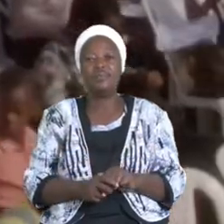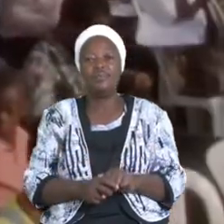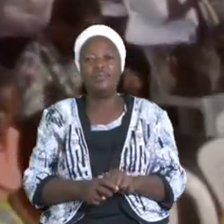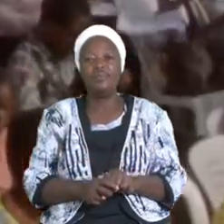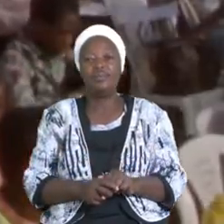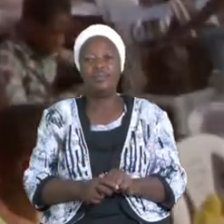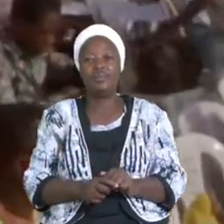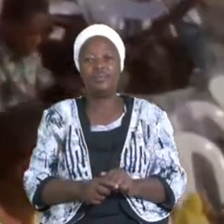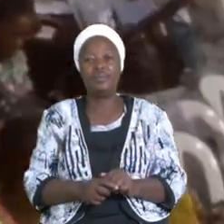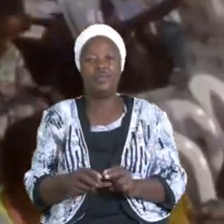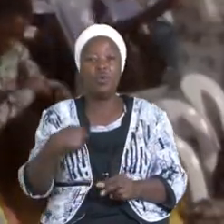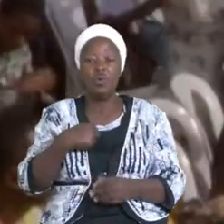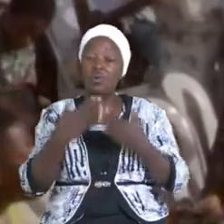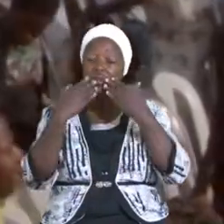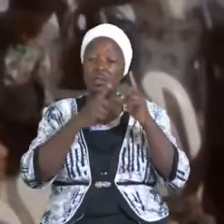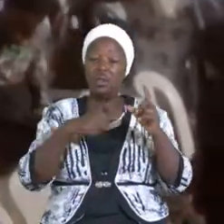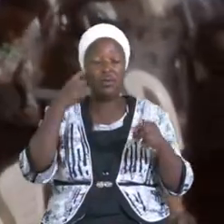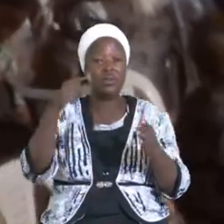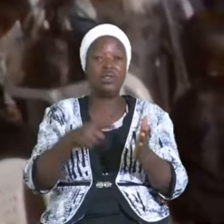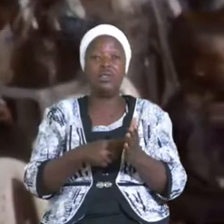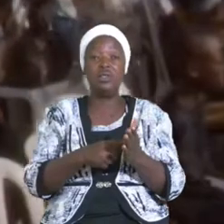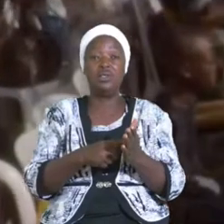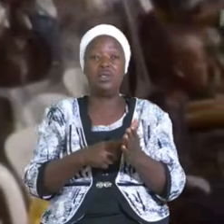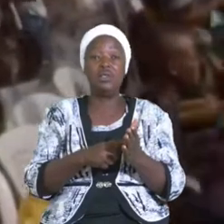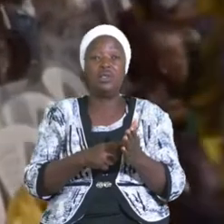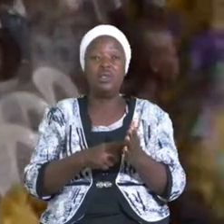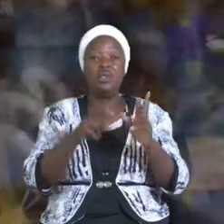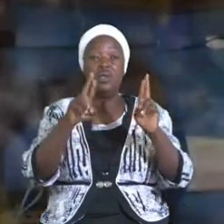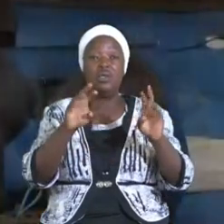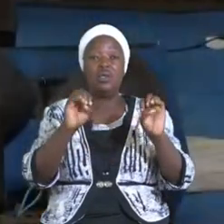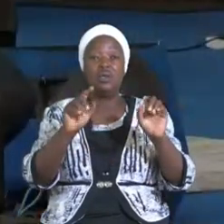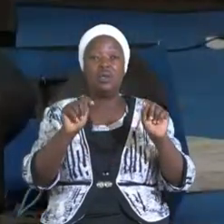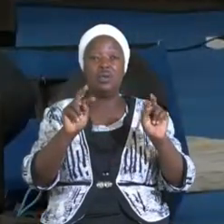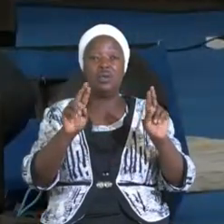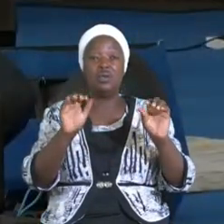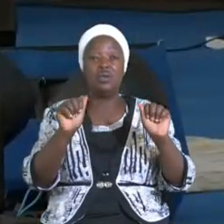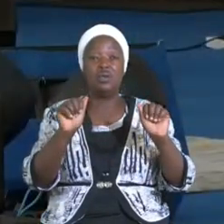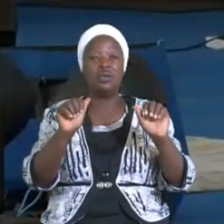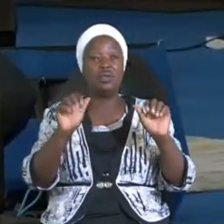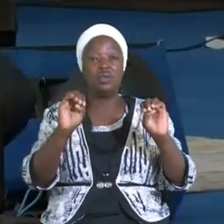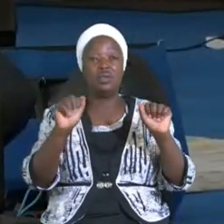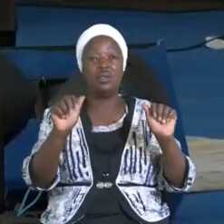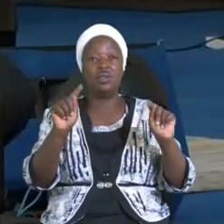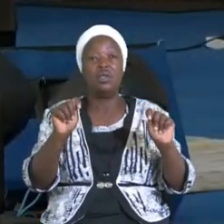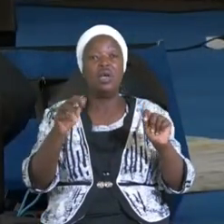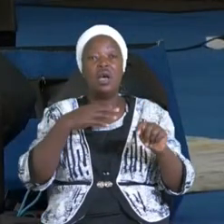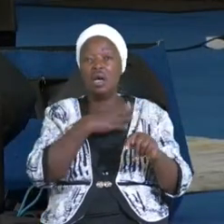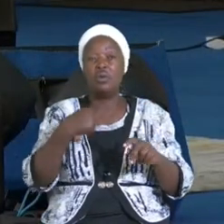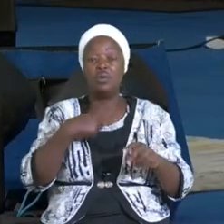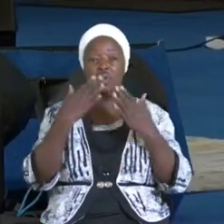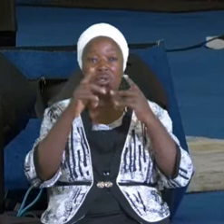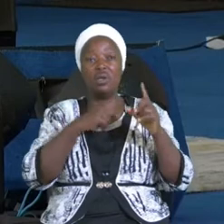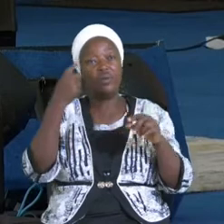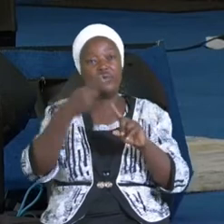I thank the Lord for this retreat. I will thank the Lord from the beginning. He has